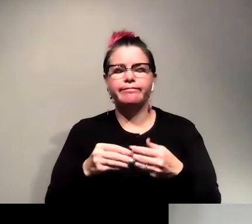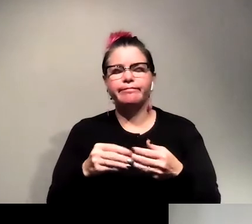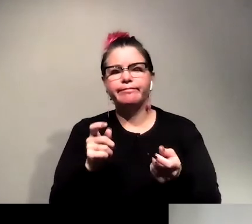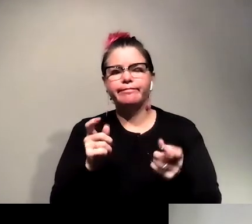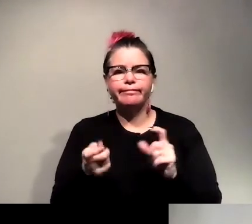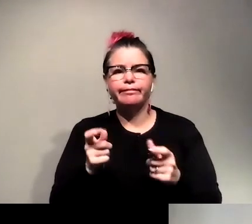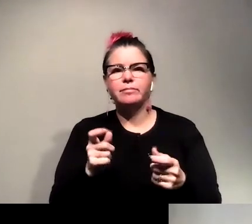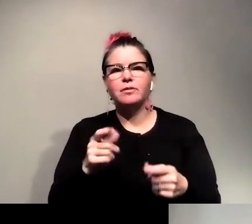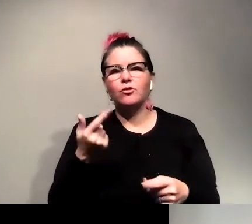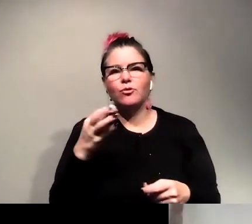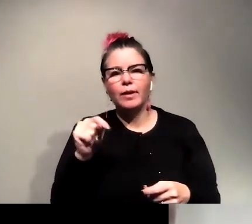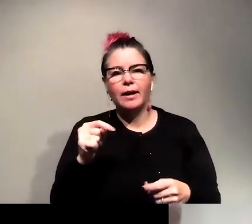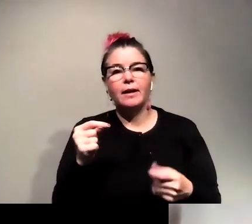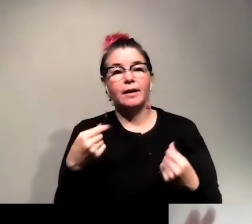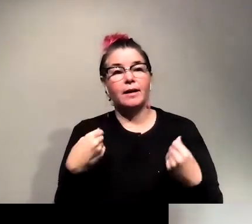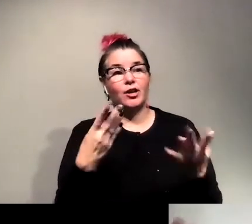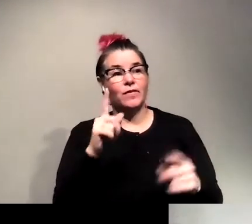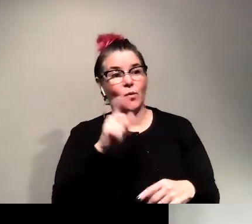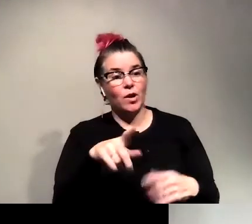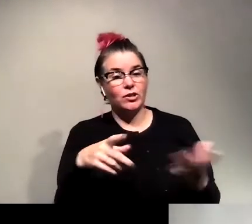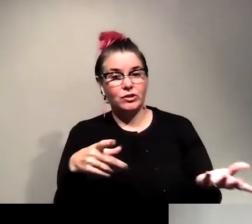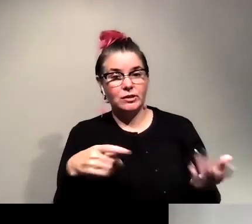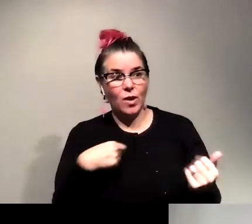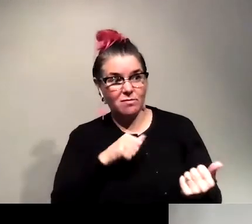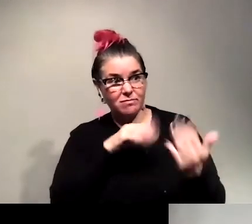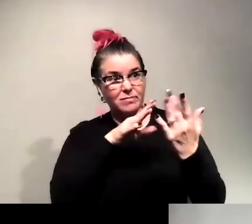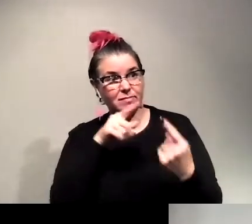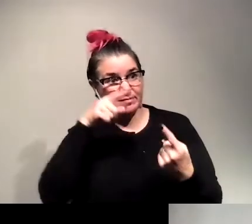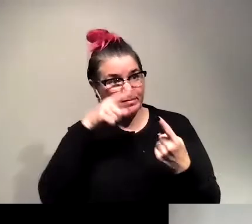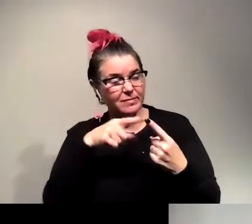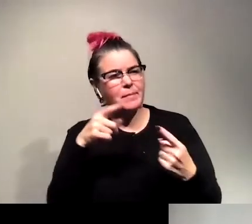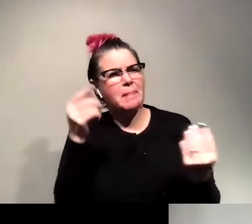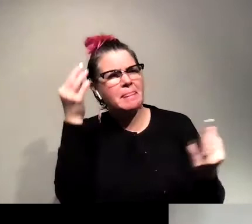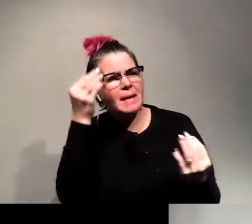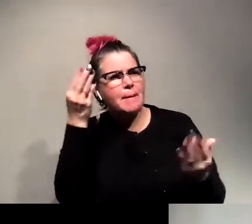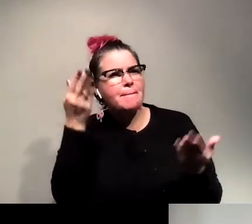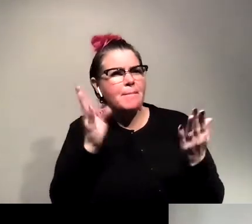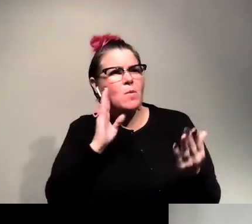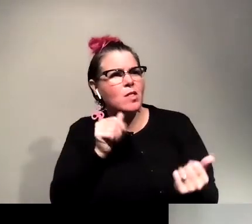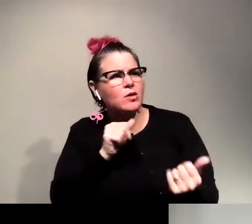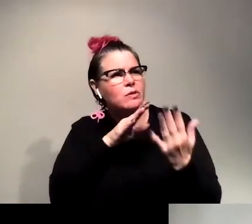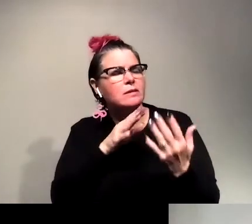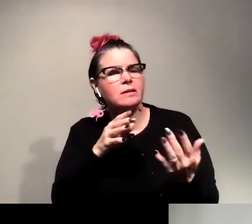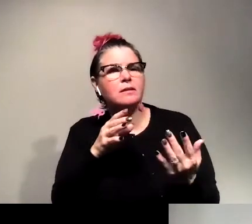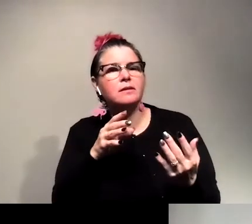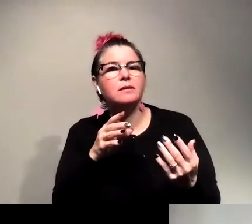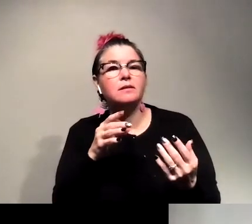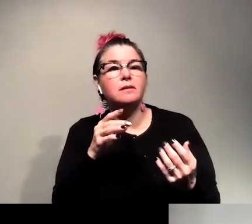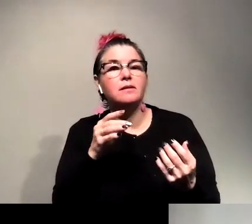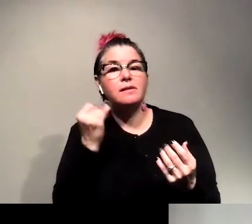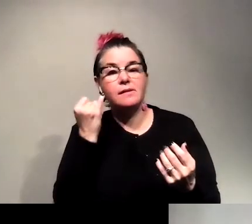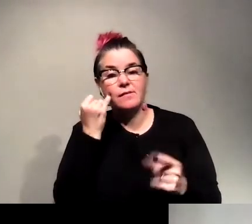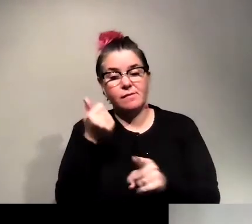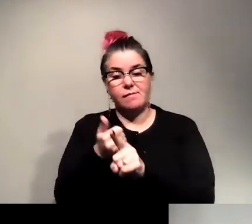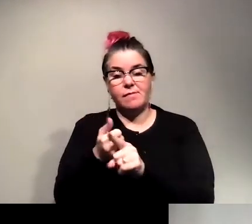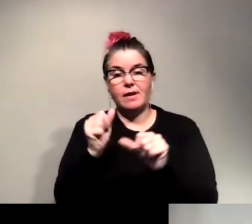A grant is like, here's the question, the thing we want to address, here's how we're thinking about addressing it. And really, if you can address the